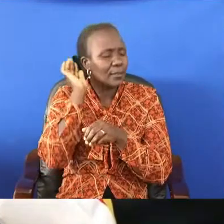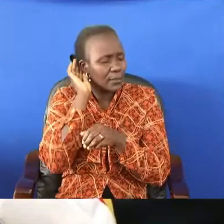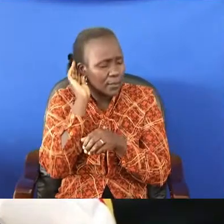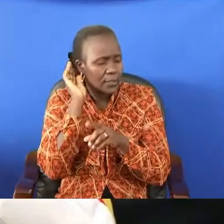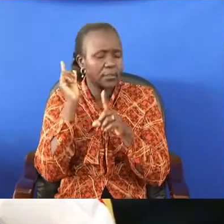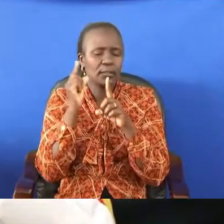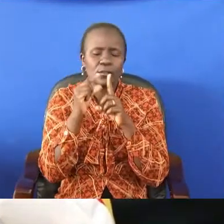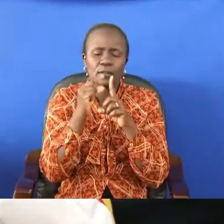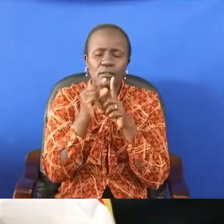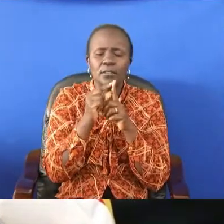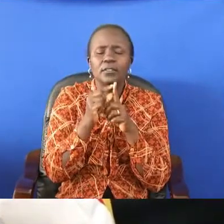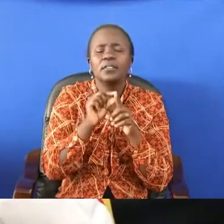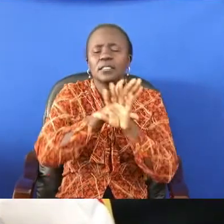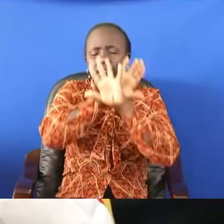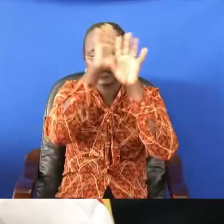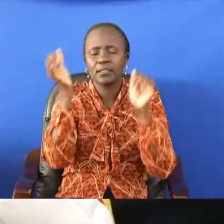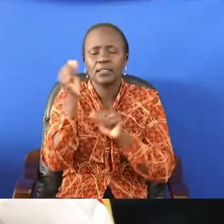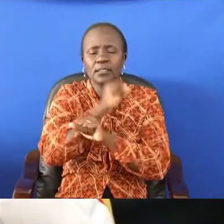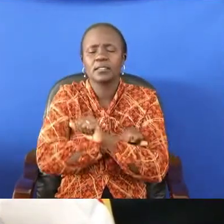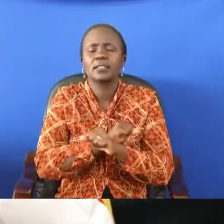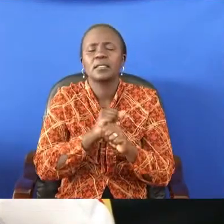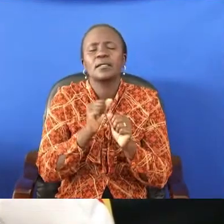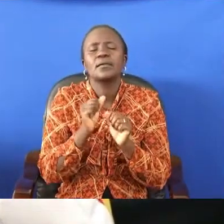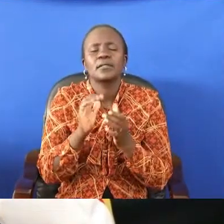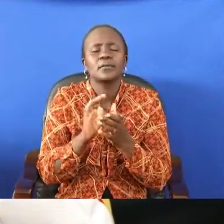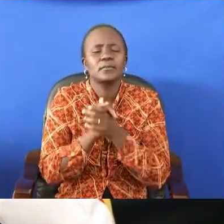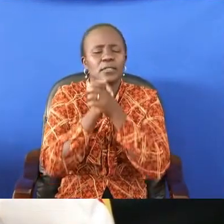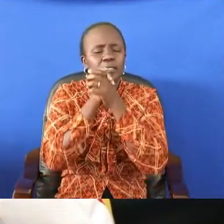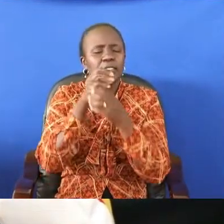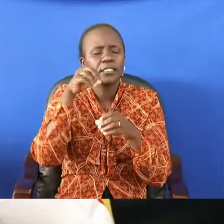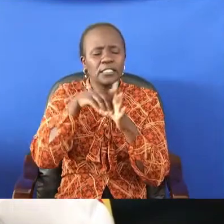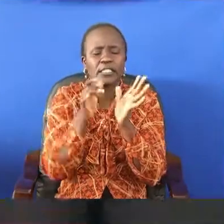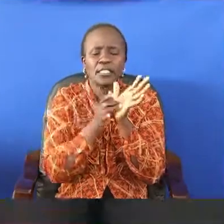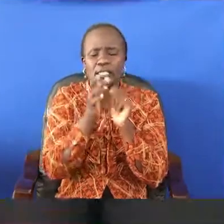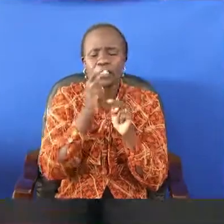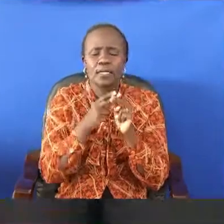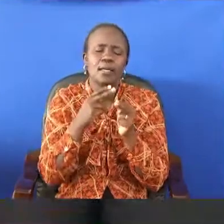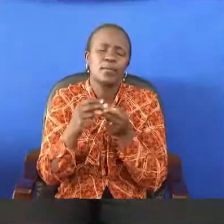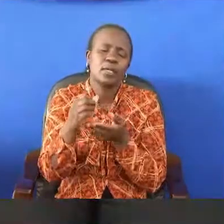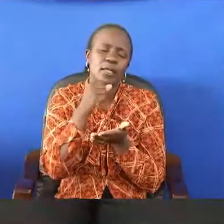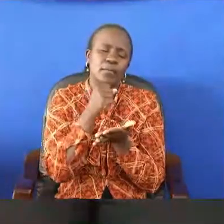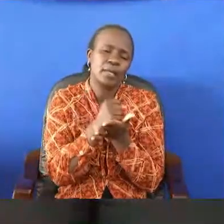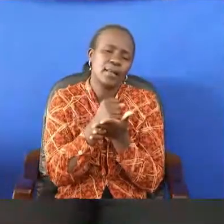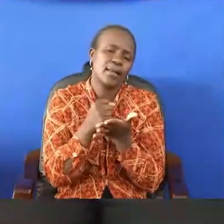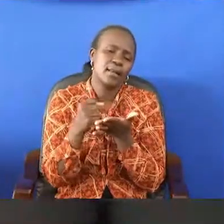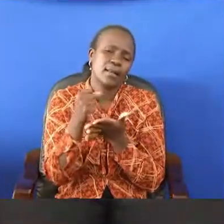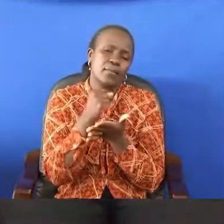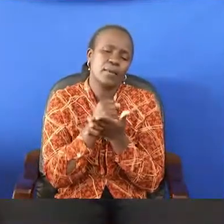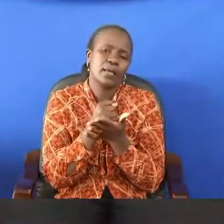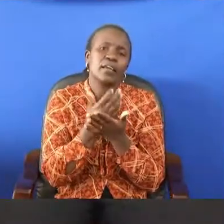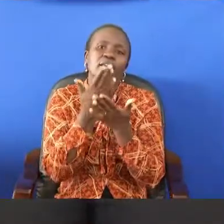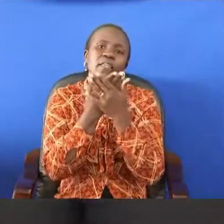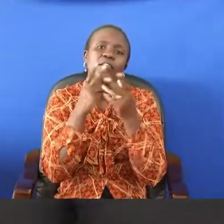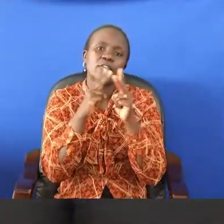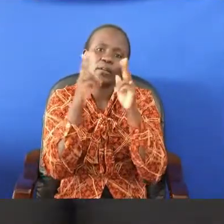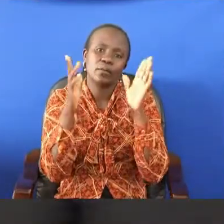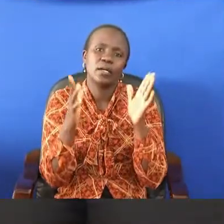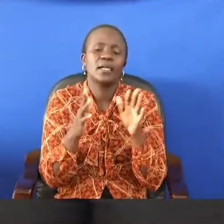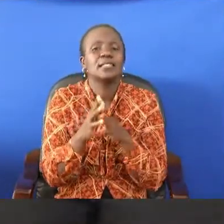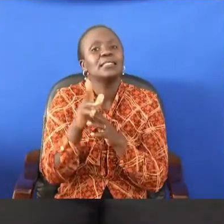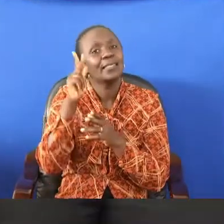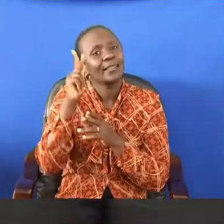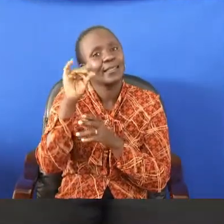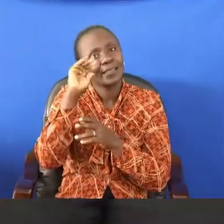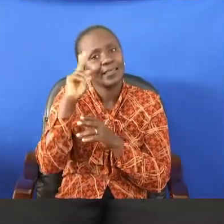to the for the Sunday school. For I pray this believing and trusting in your Jesus' name. Amen. Thank you very much,